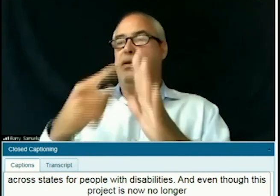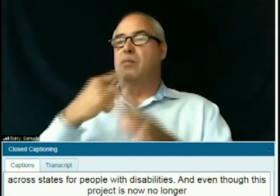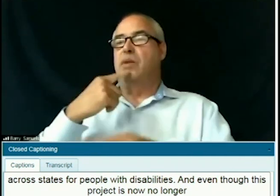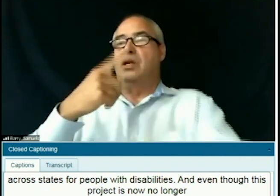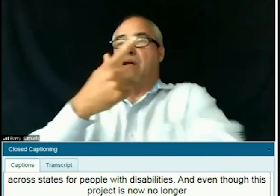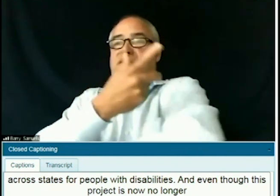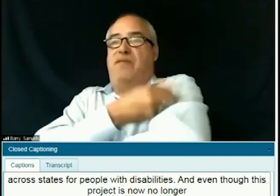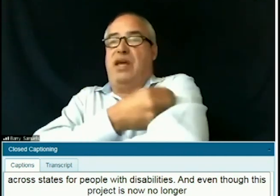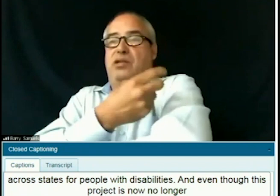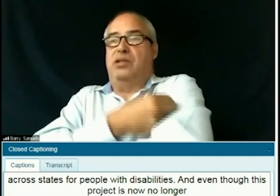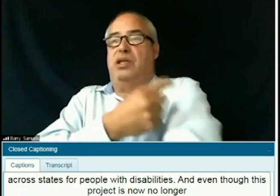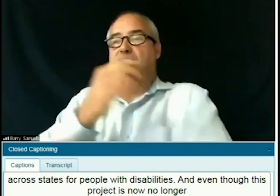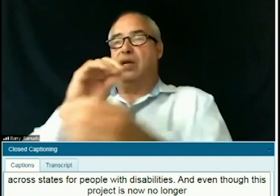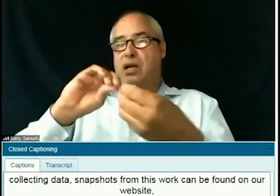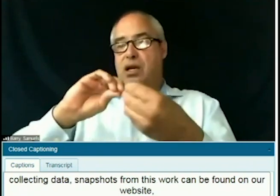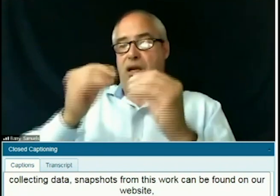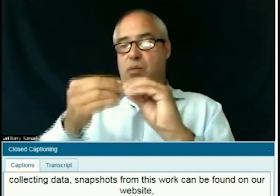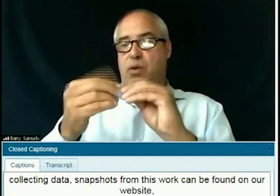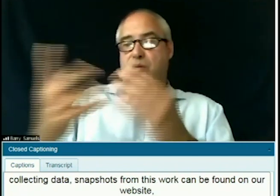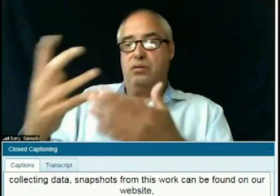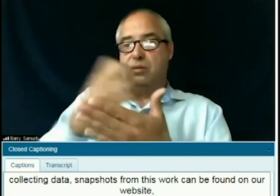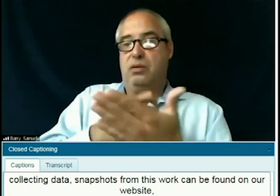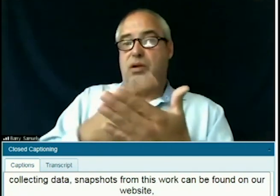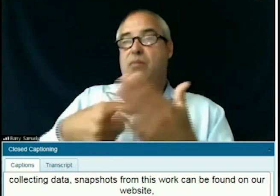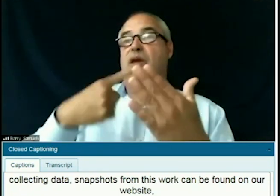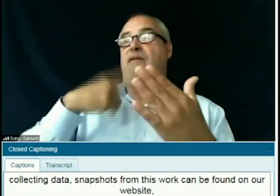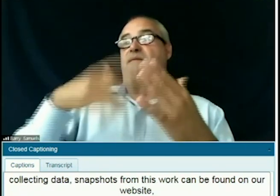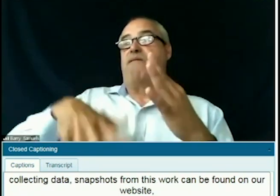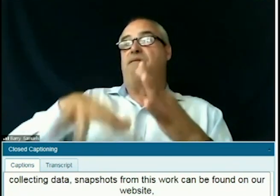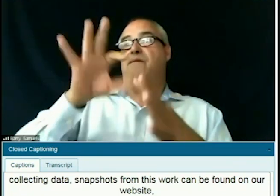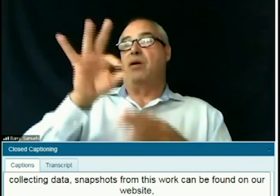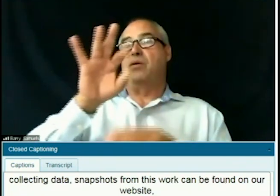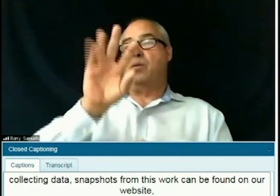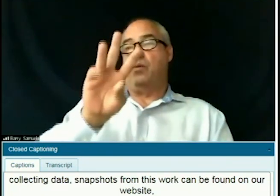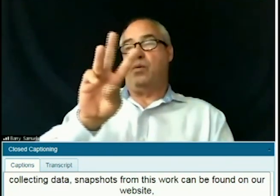data, snapshots from this work can be found on our website,